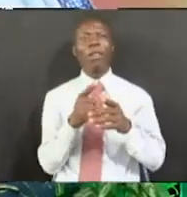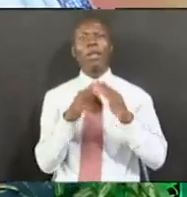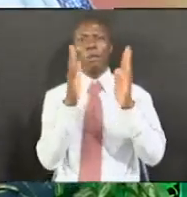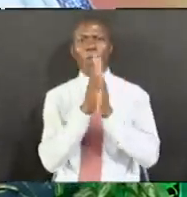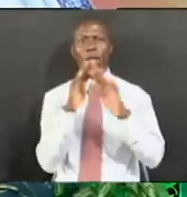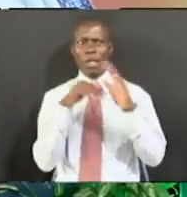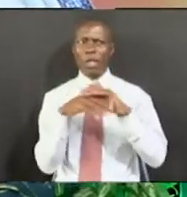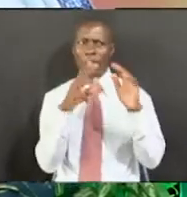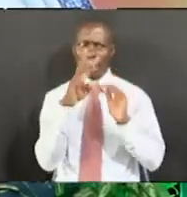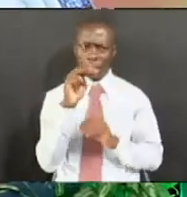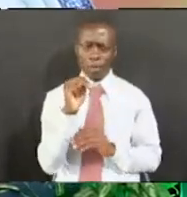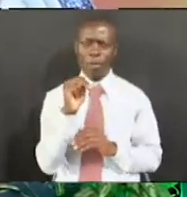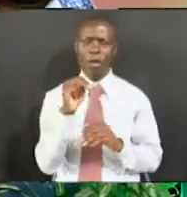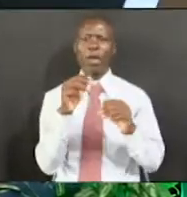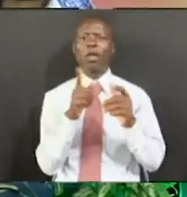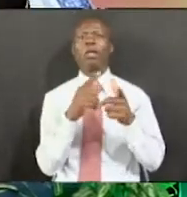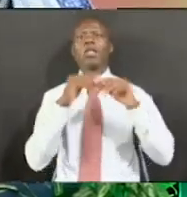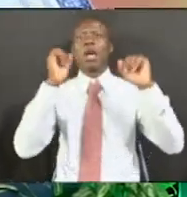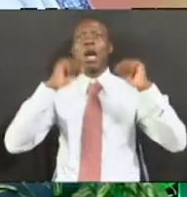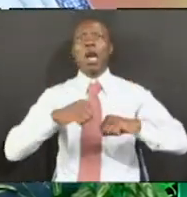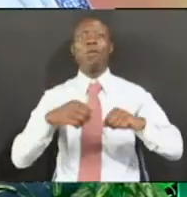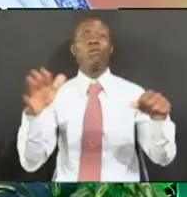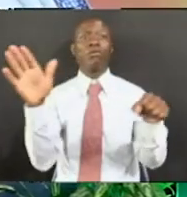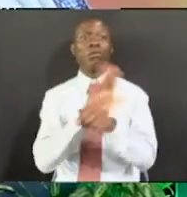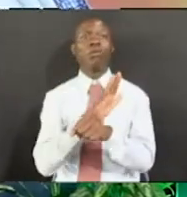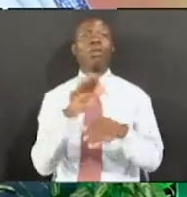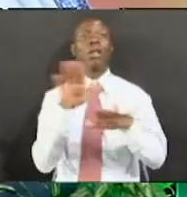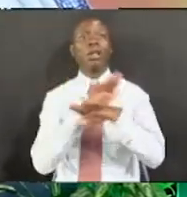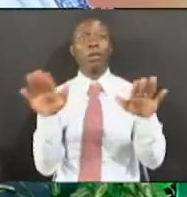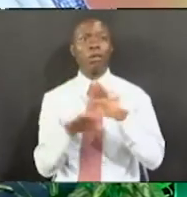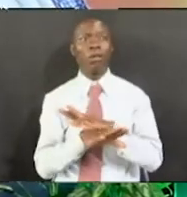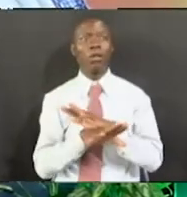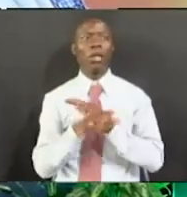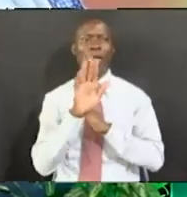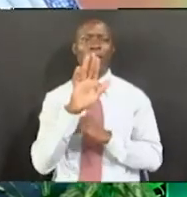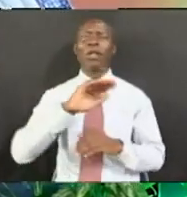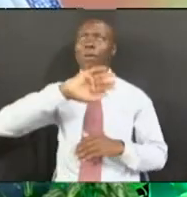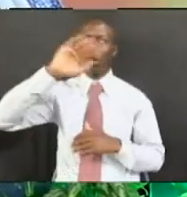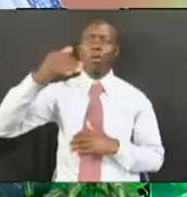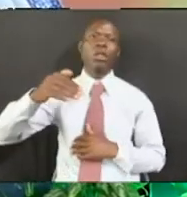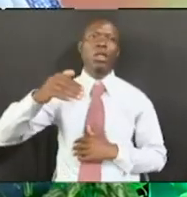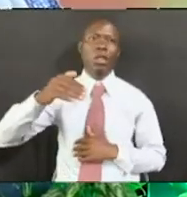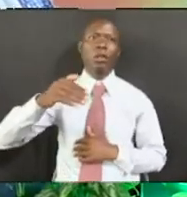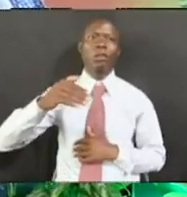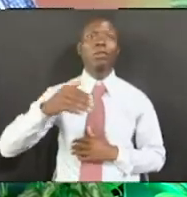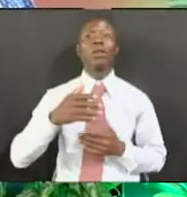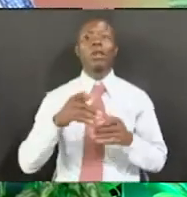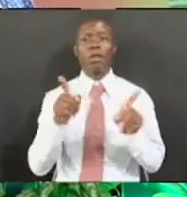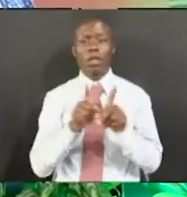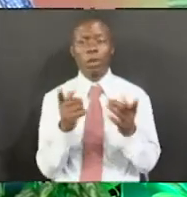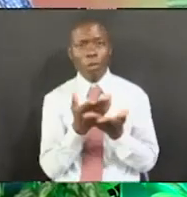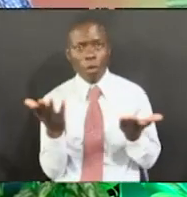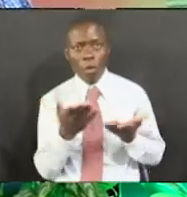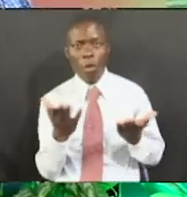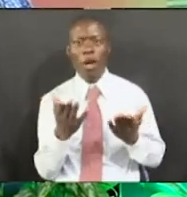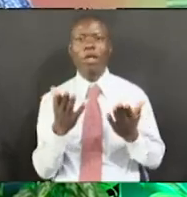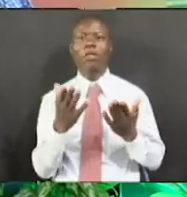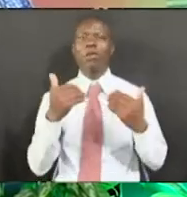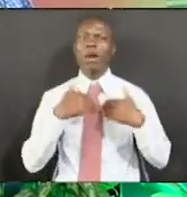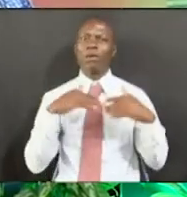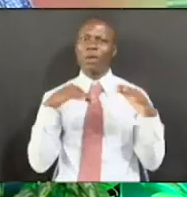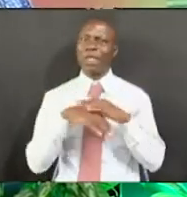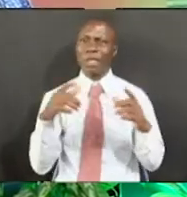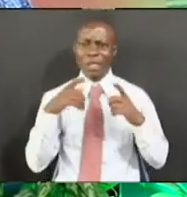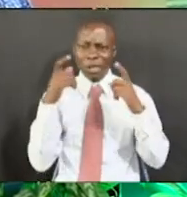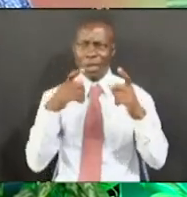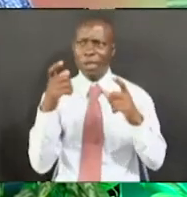the muddy clay, he's able to pick you up into the top of the mountain. Even when you are in the valley of sin, Christ